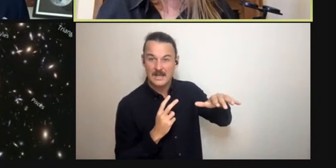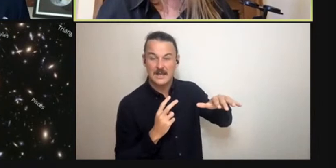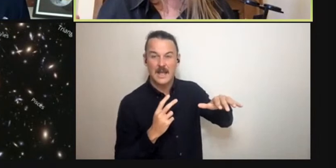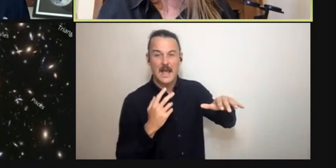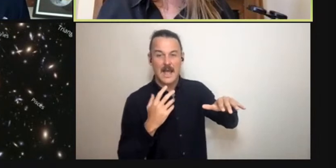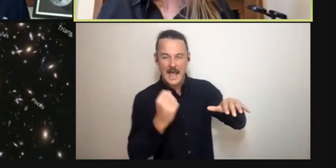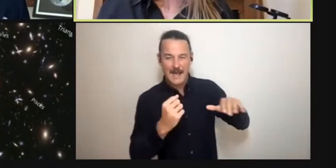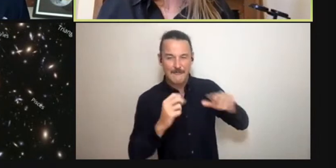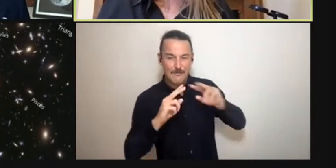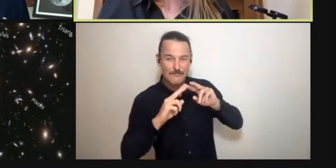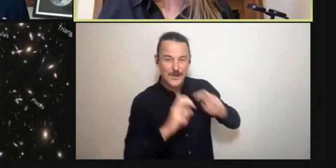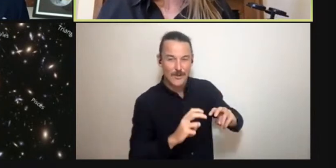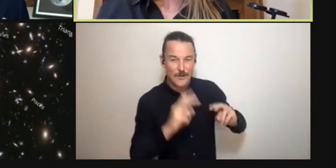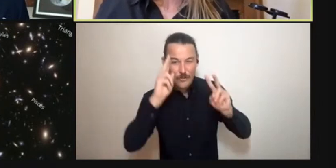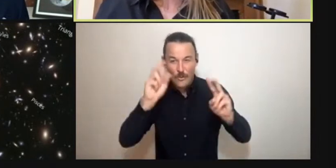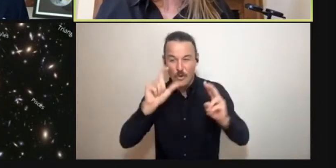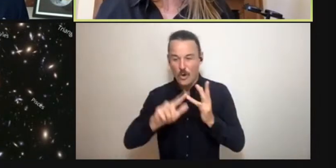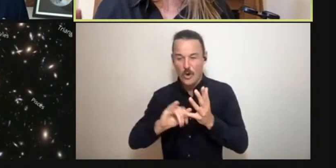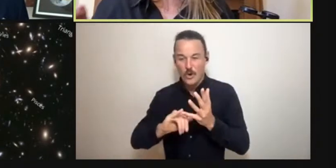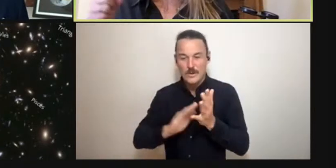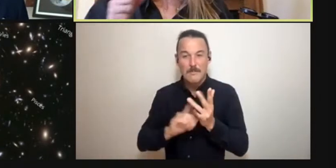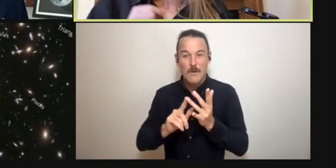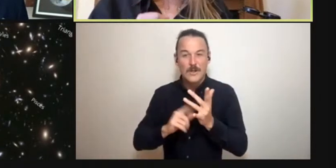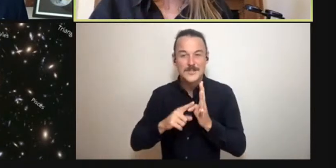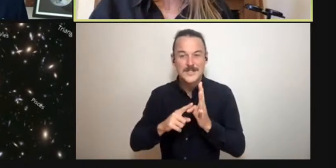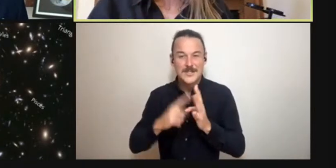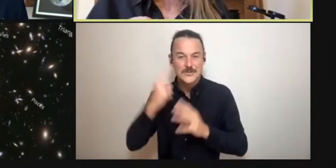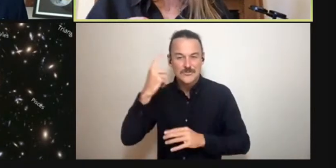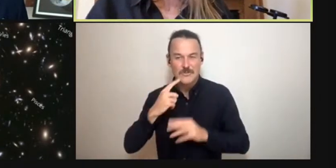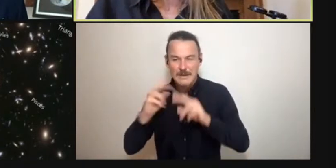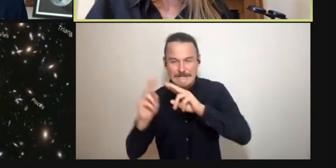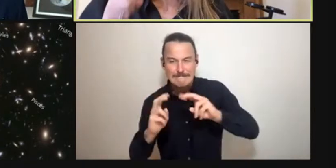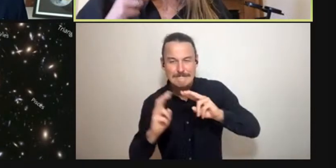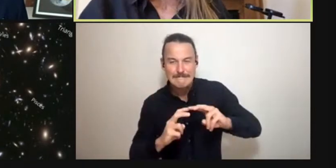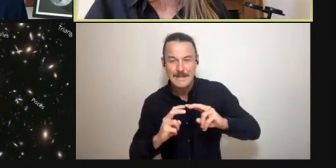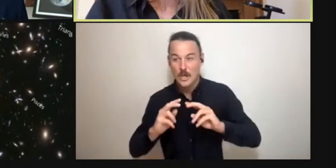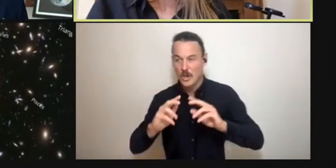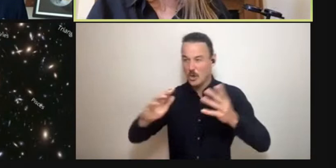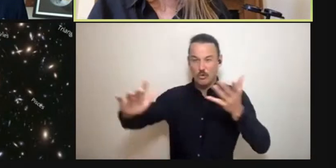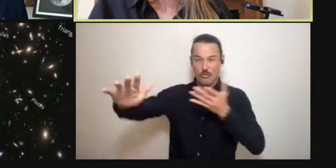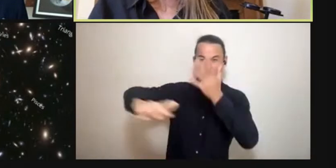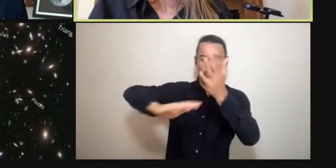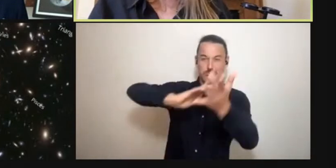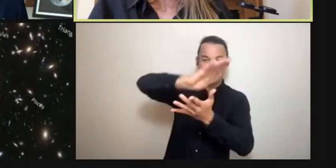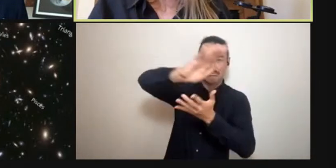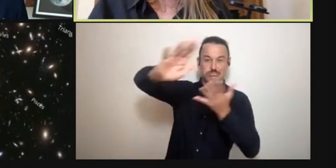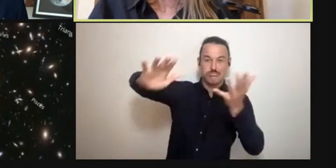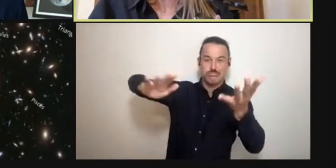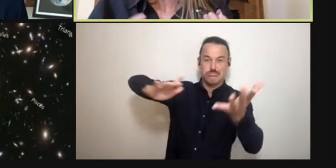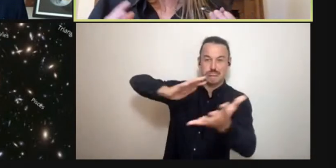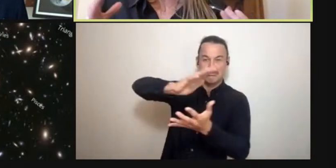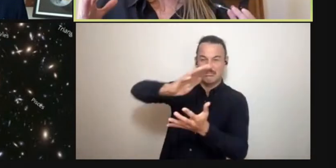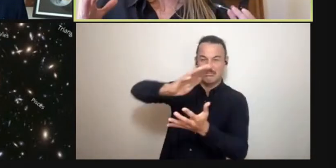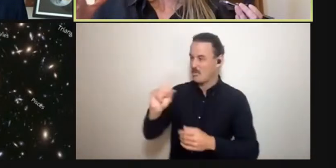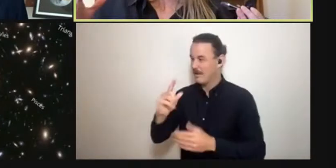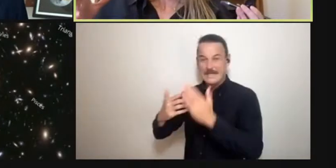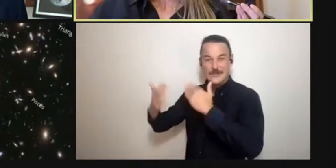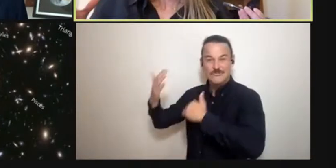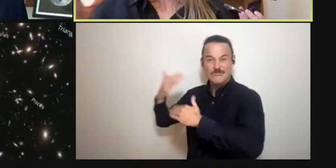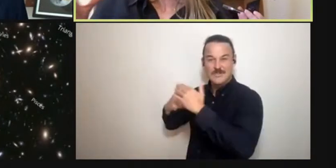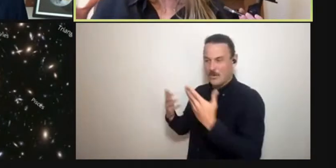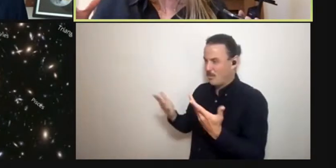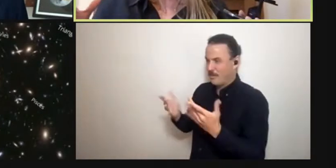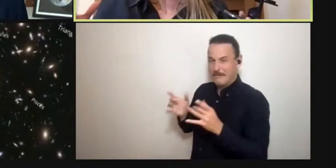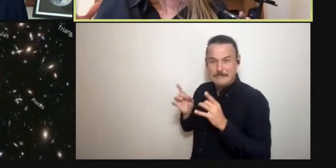history of our whole universe. And so we know very early on in the history of our universe, when all